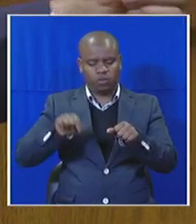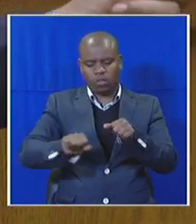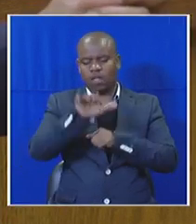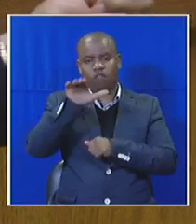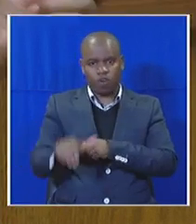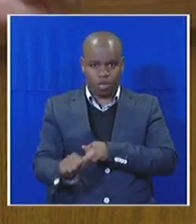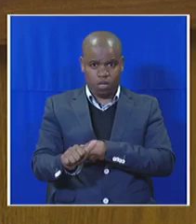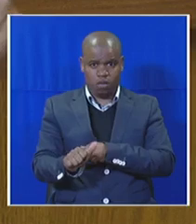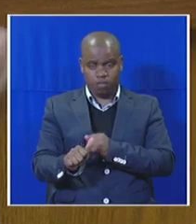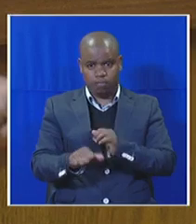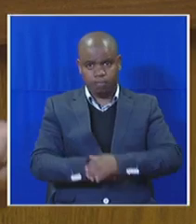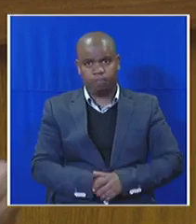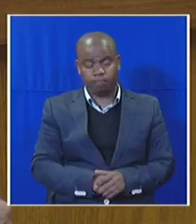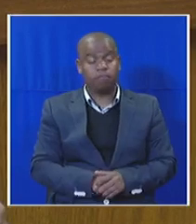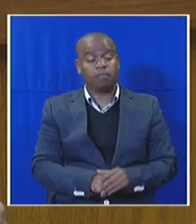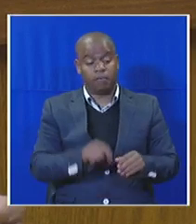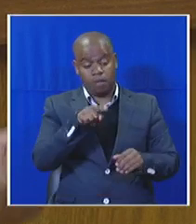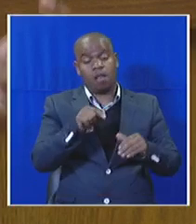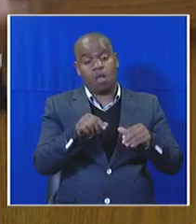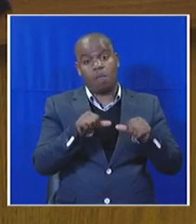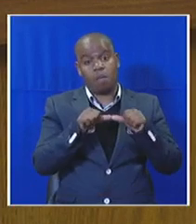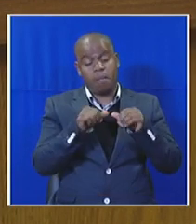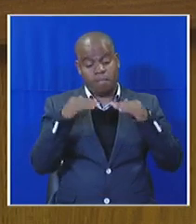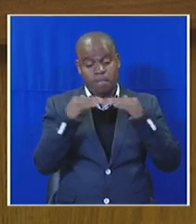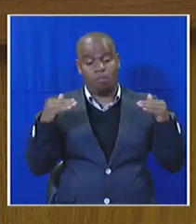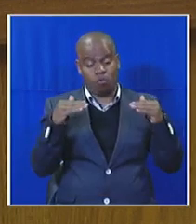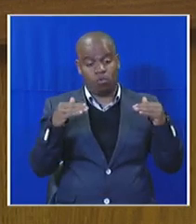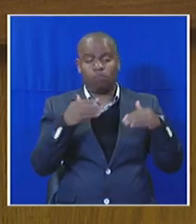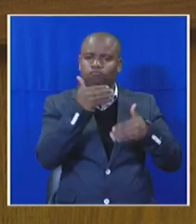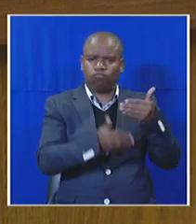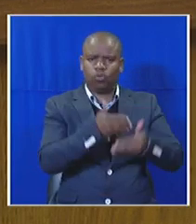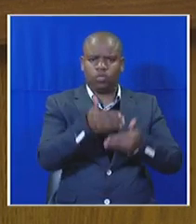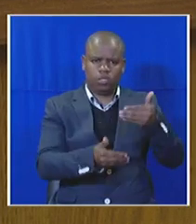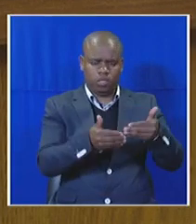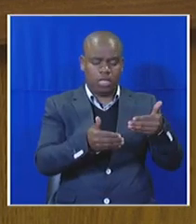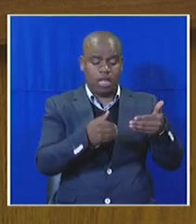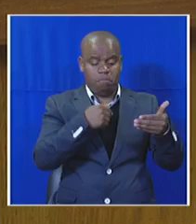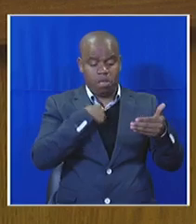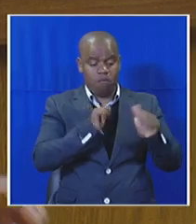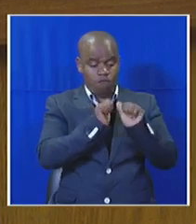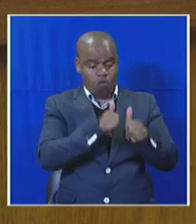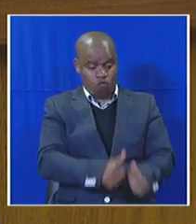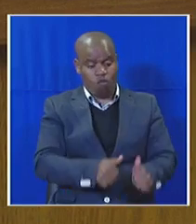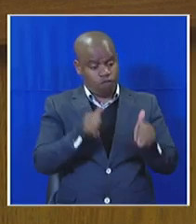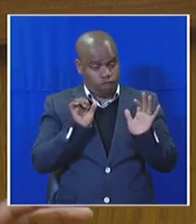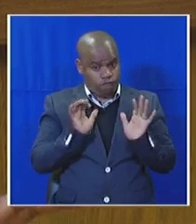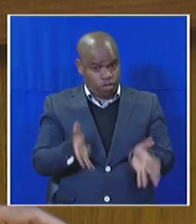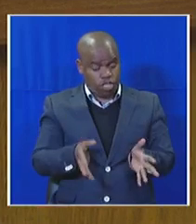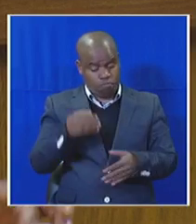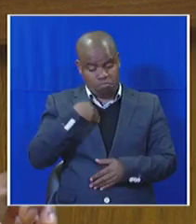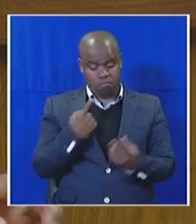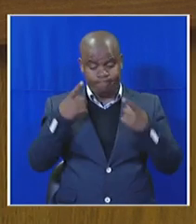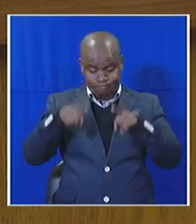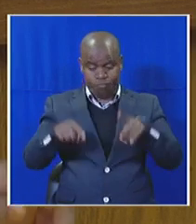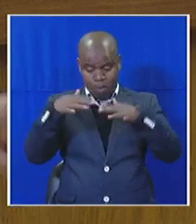through the democratic process, came to this house as a president of the ANC and stood